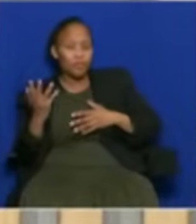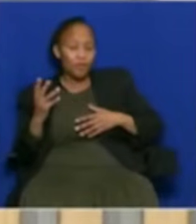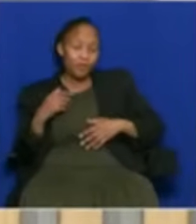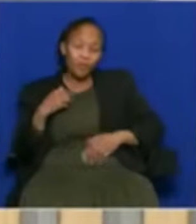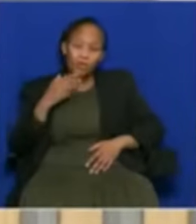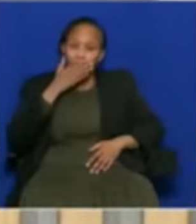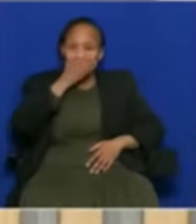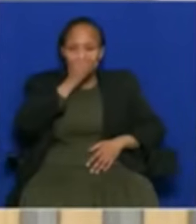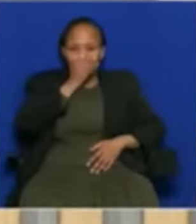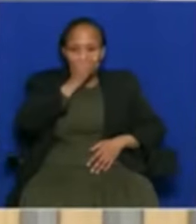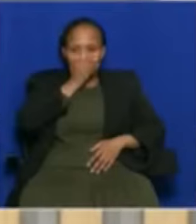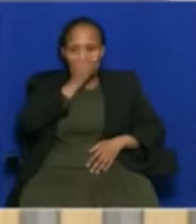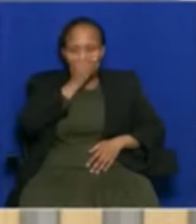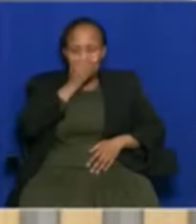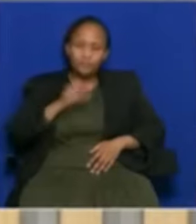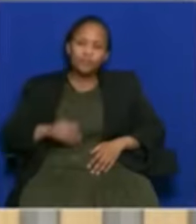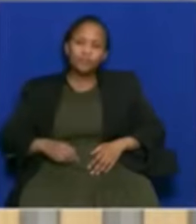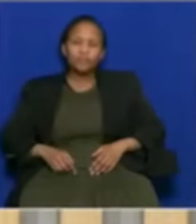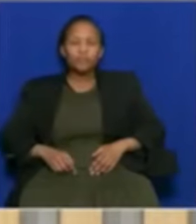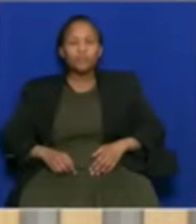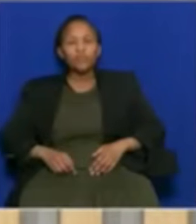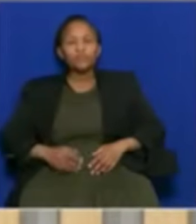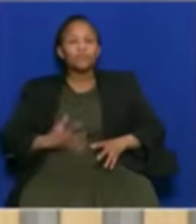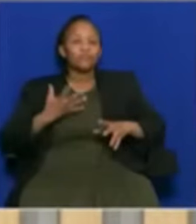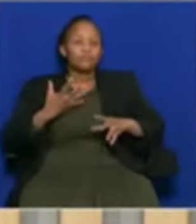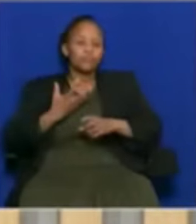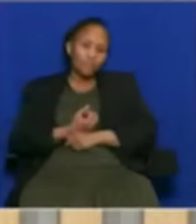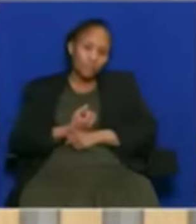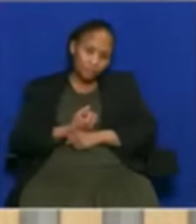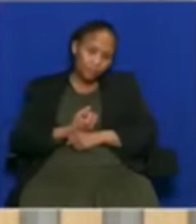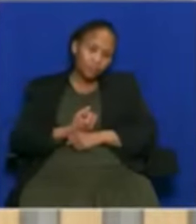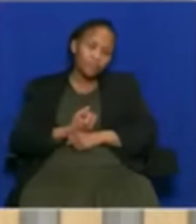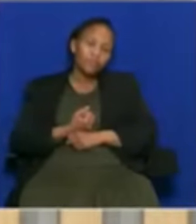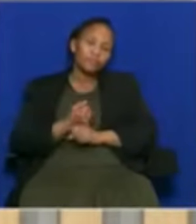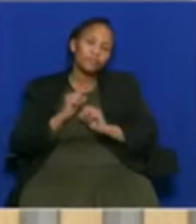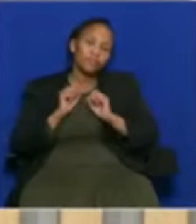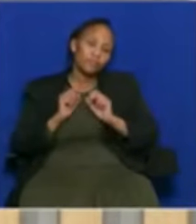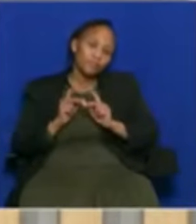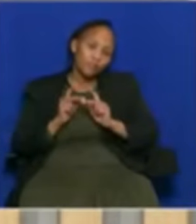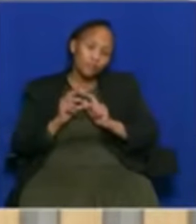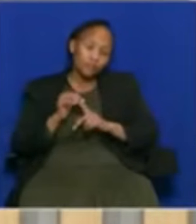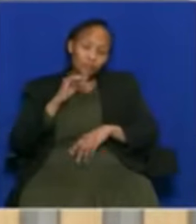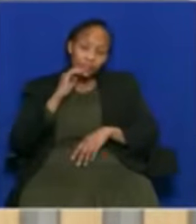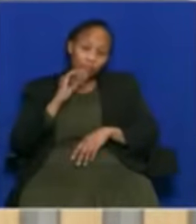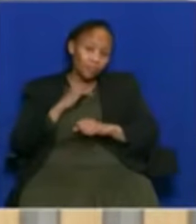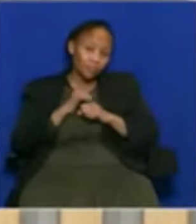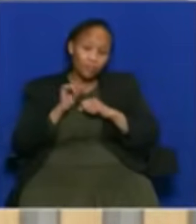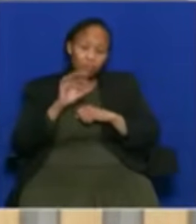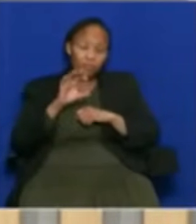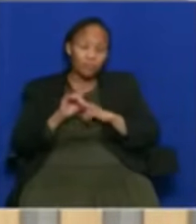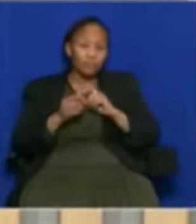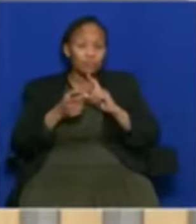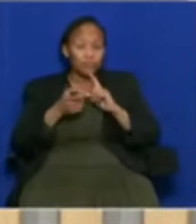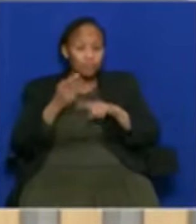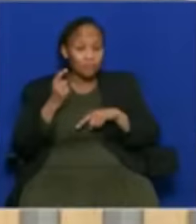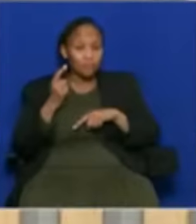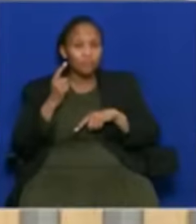and that's what the High Court found by saying it was never asked for from the magistrate. It wasn't done in open court. It